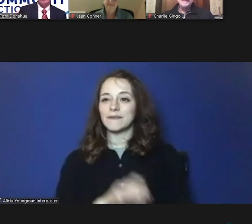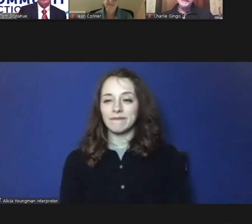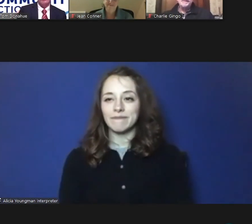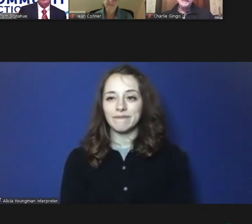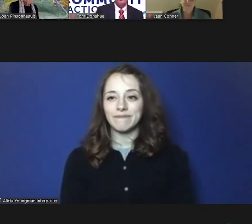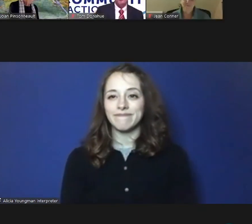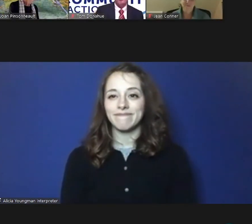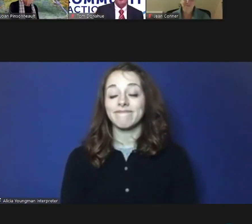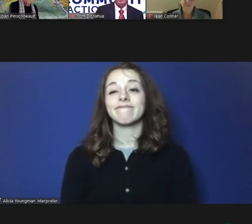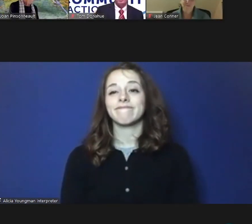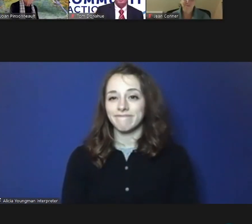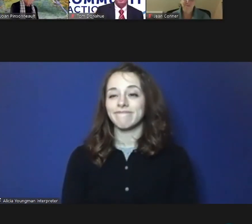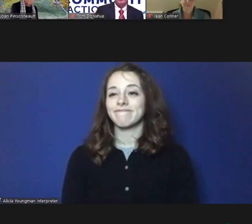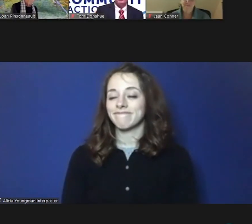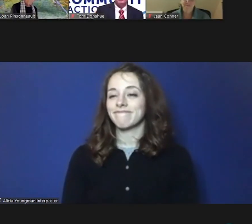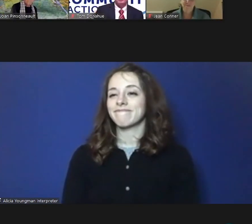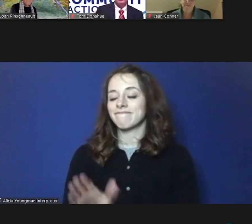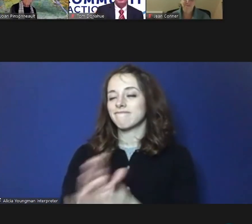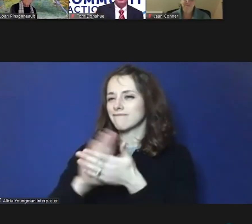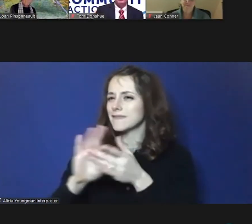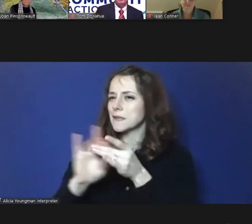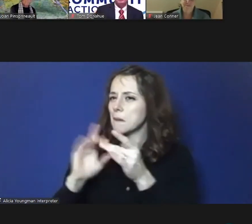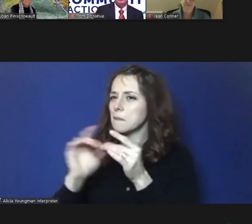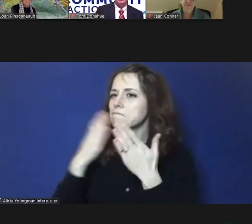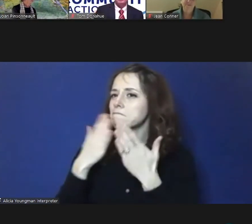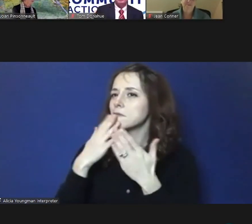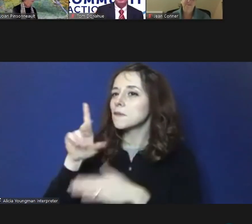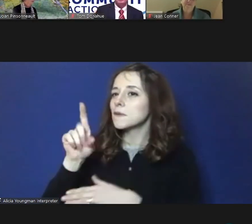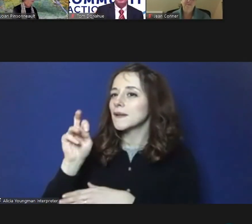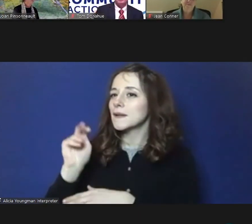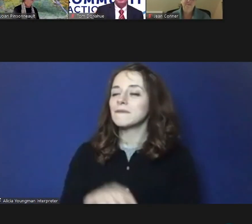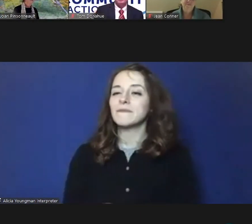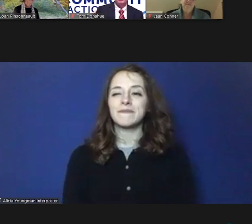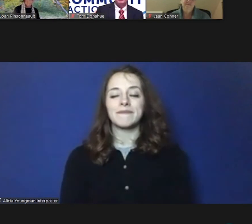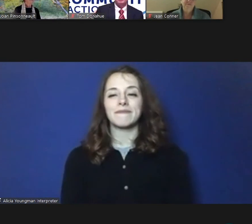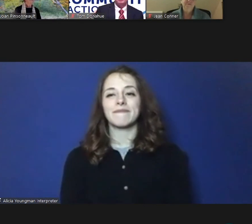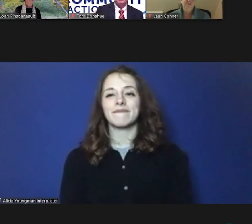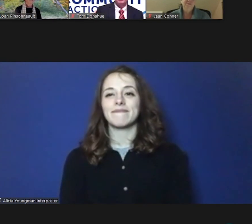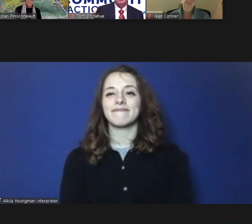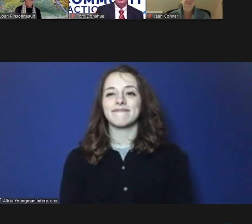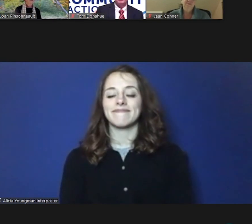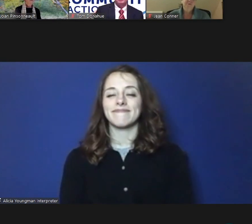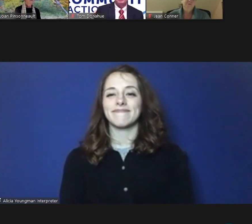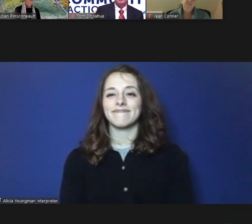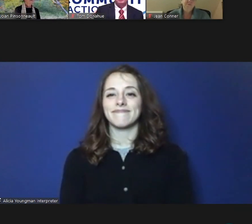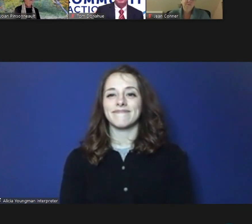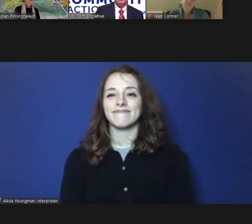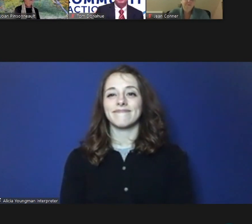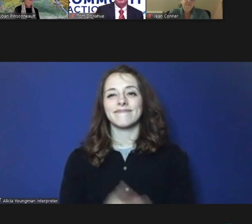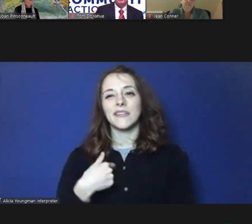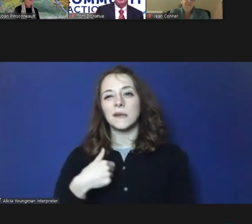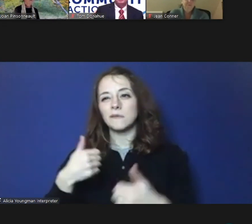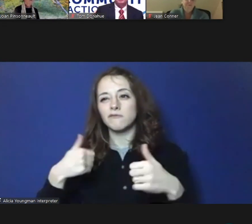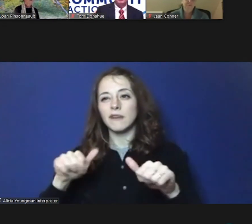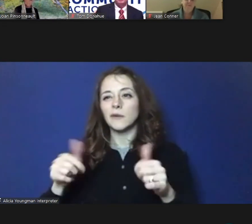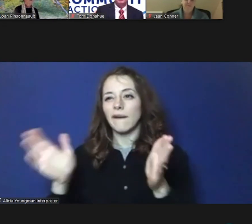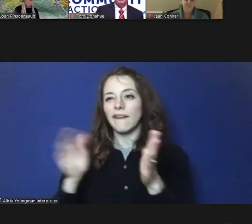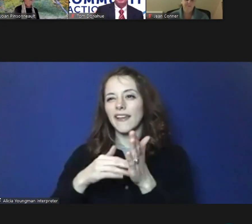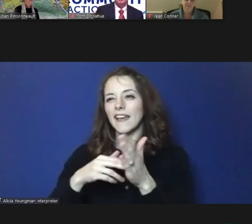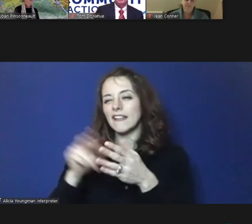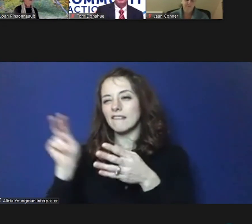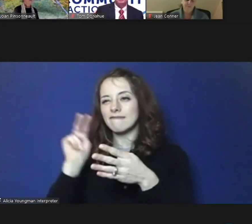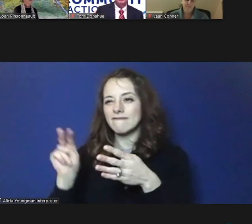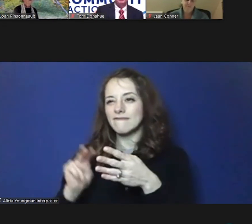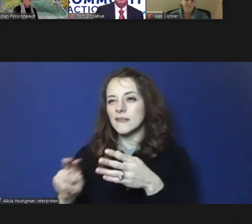Well, that too is very well said. Thanks for doing that, Don. I'm trying to peruse the panelists